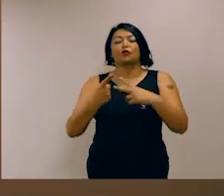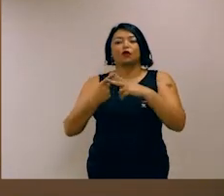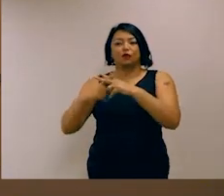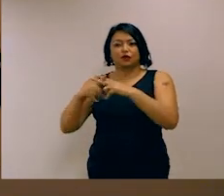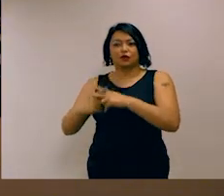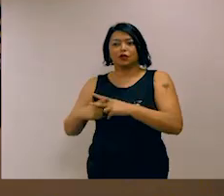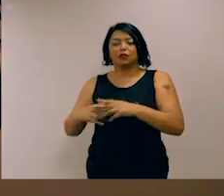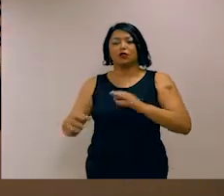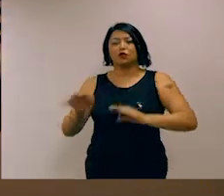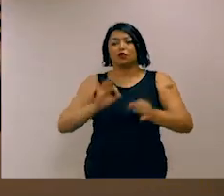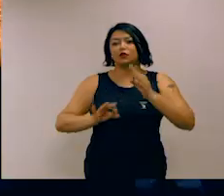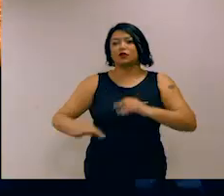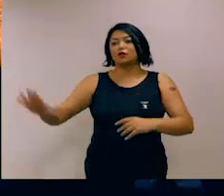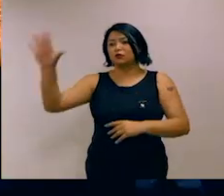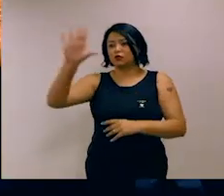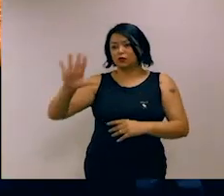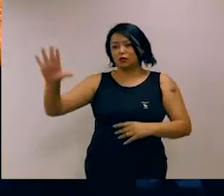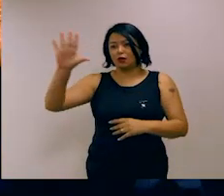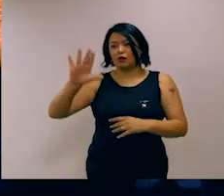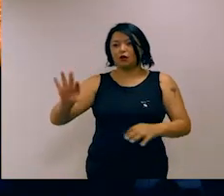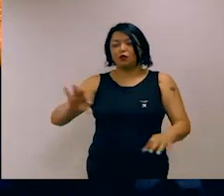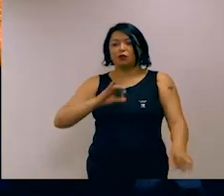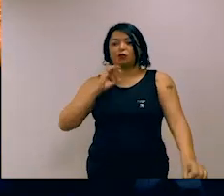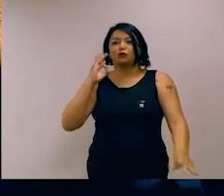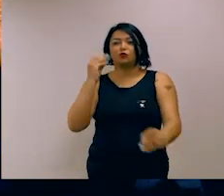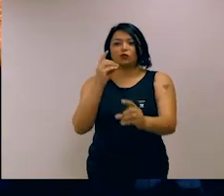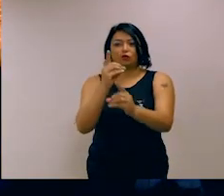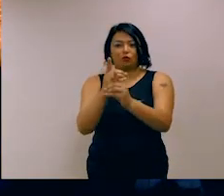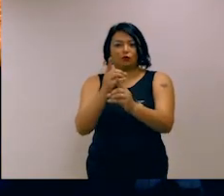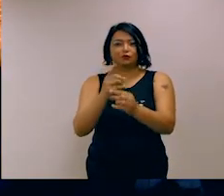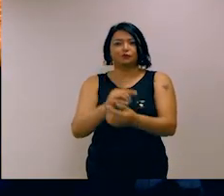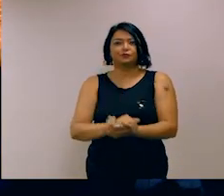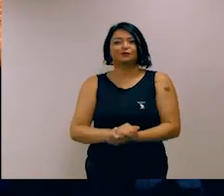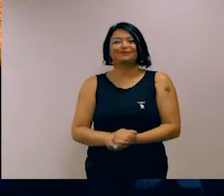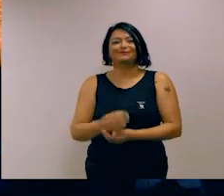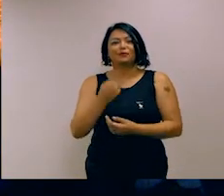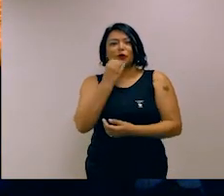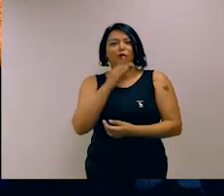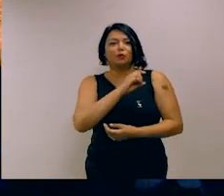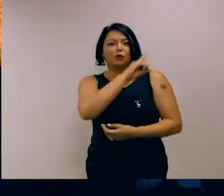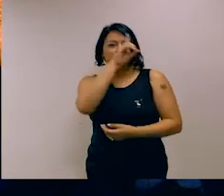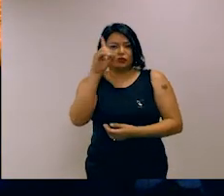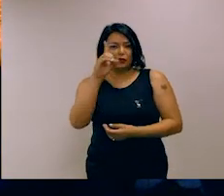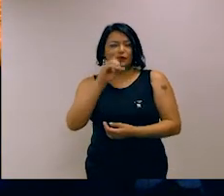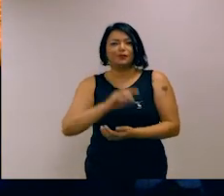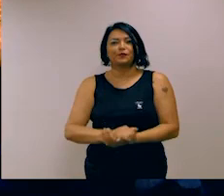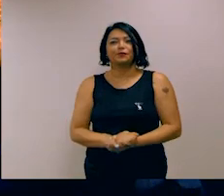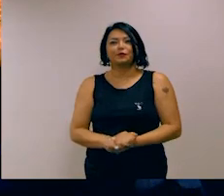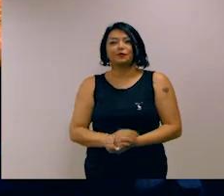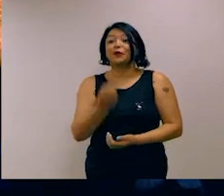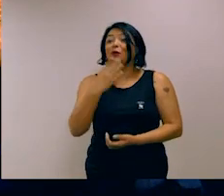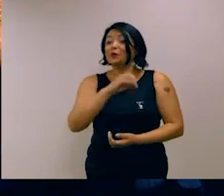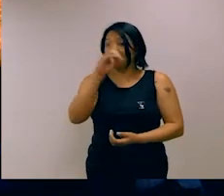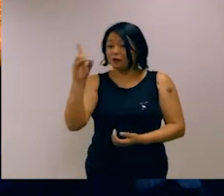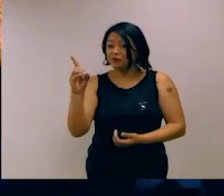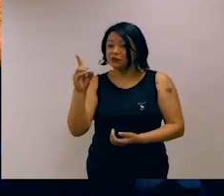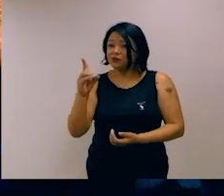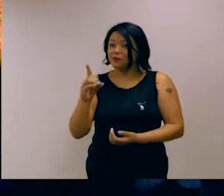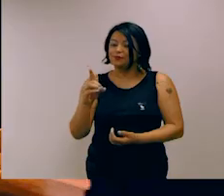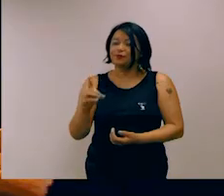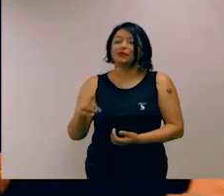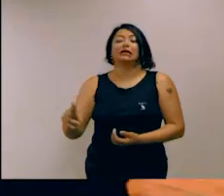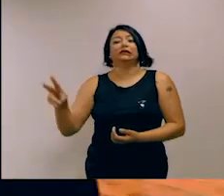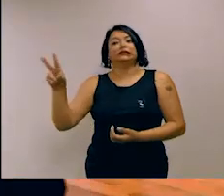will provide the seminar of workshops and organization, general organization of the